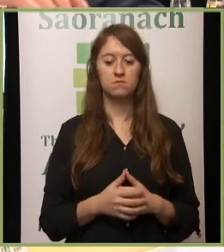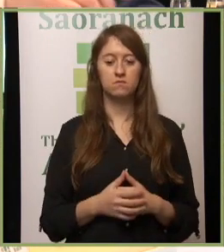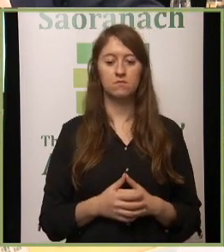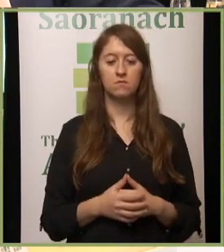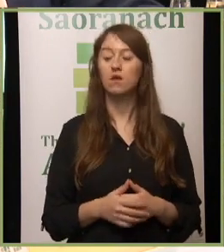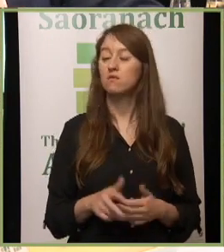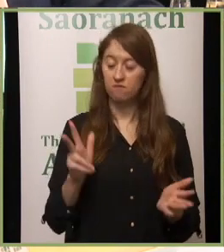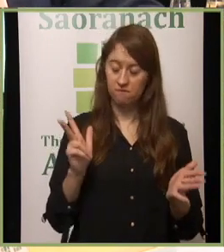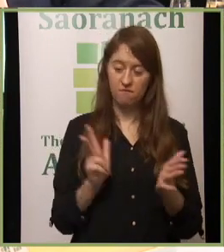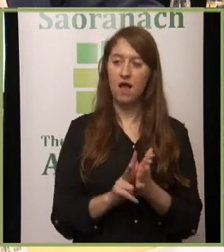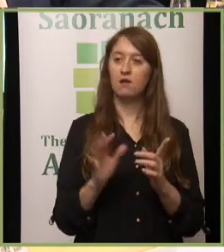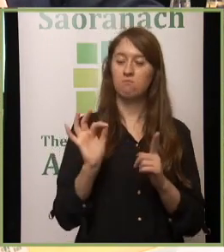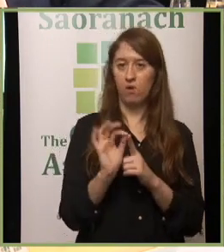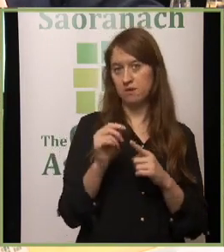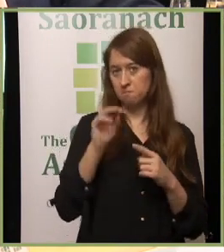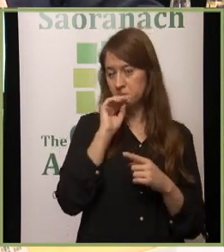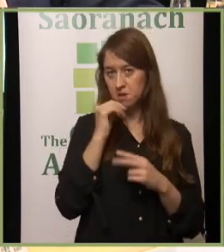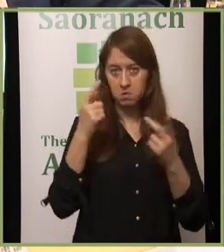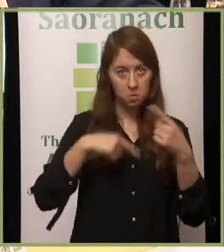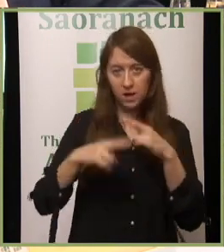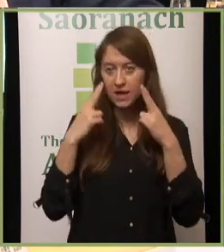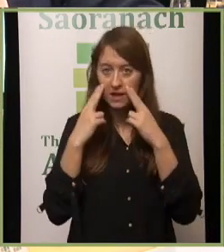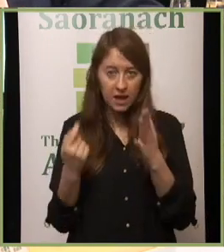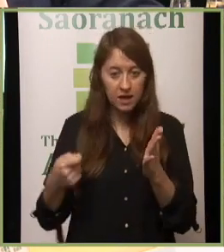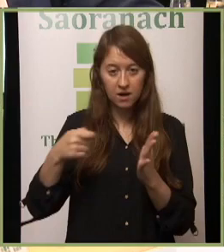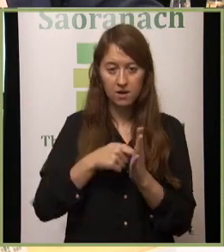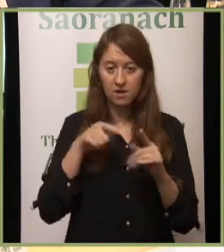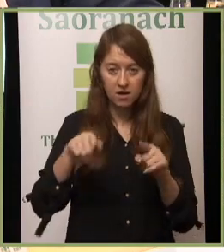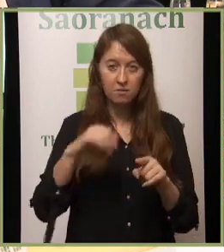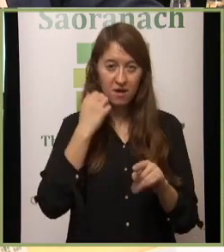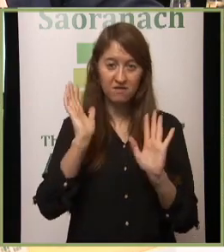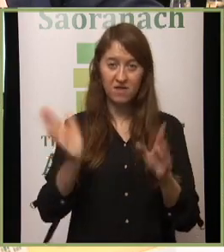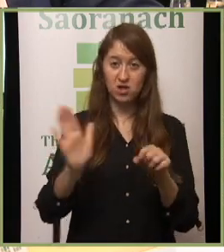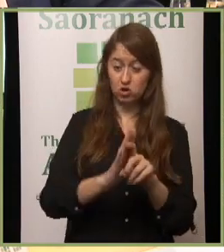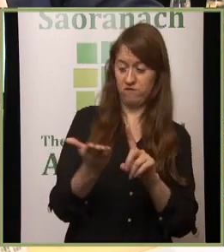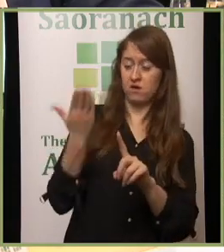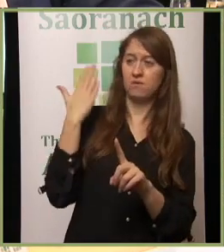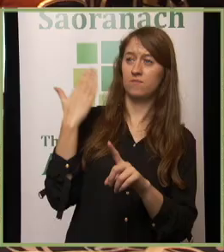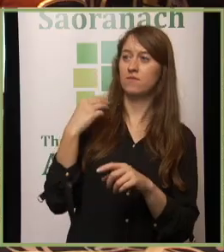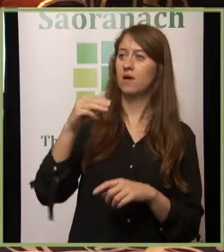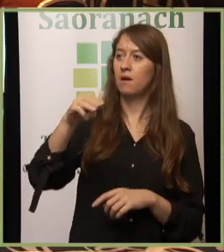It's very valid. Do we need this at all, actually, because it's covered? Mihal?